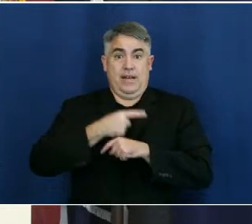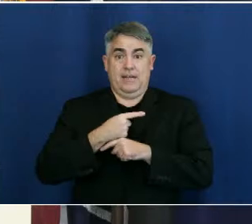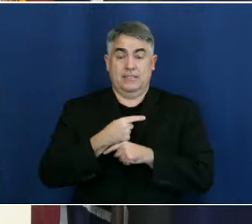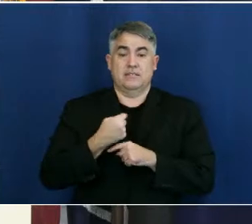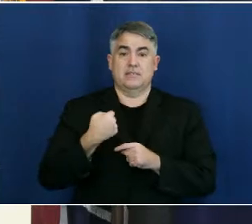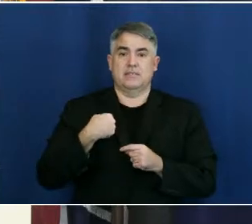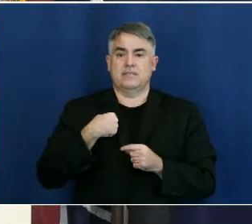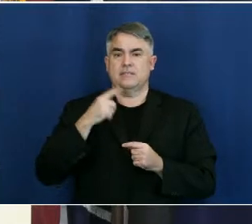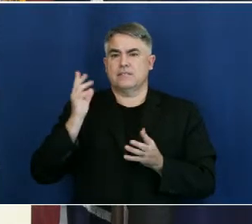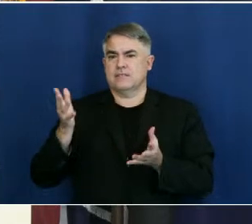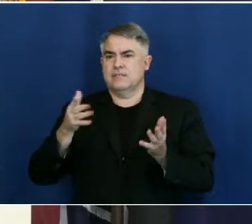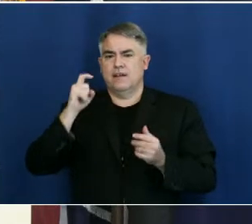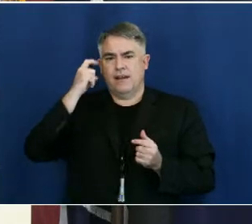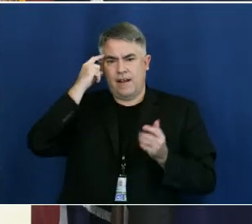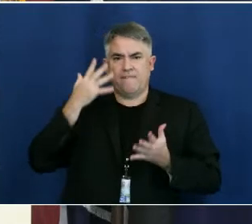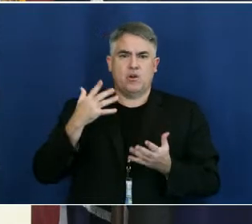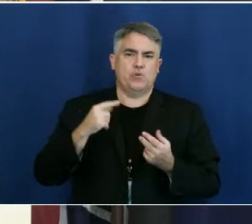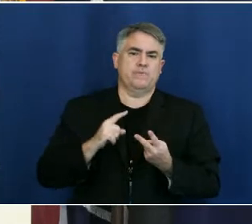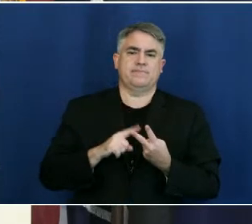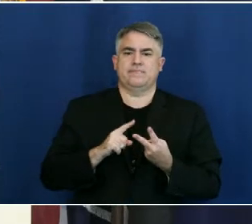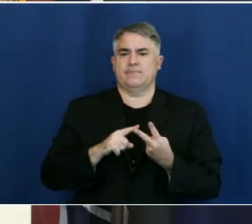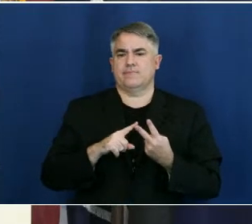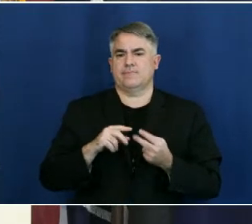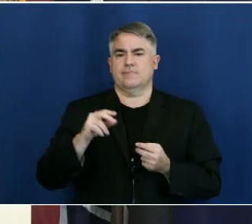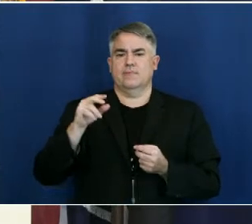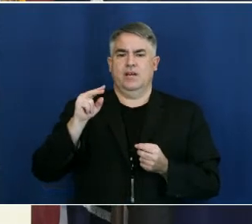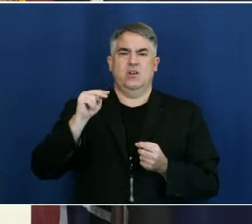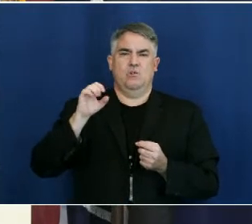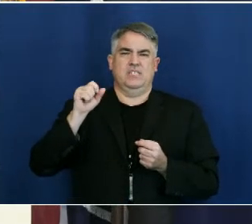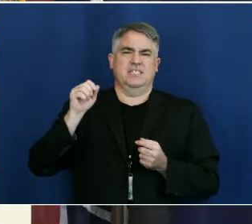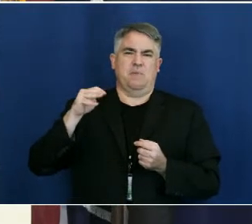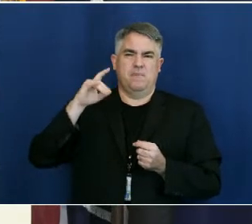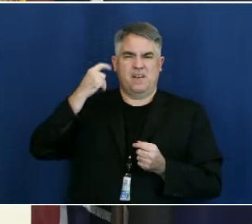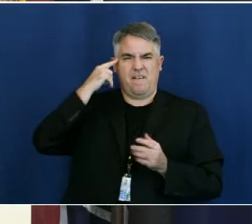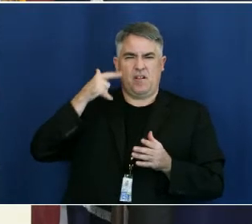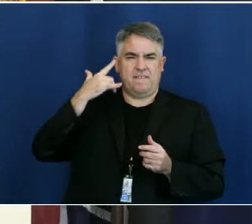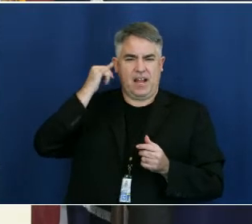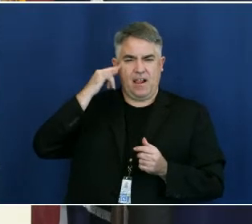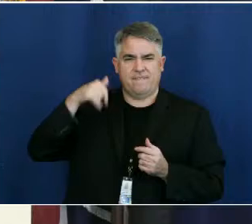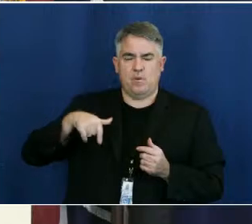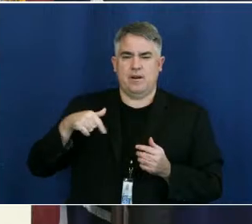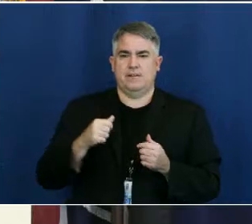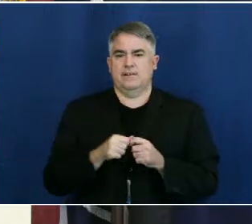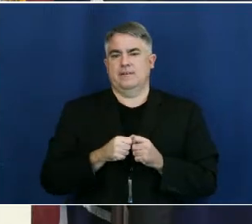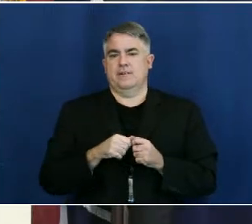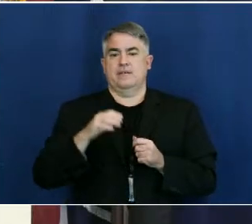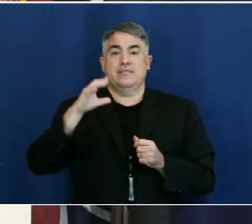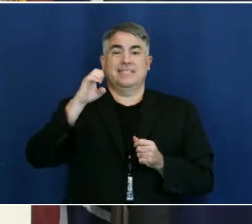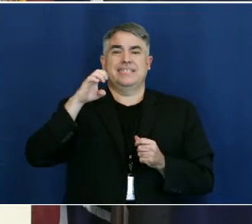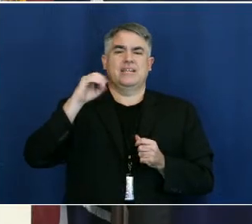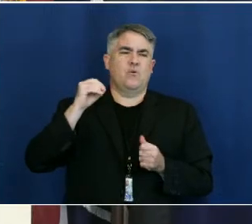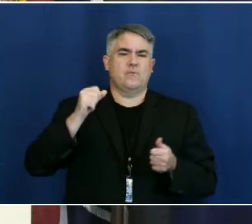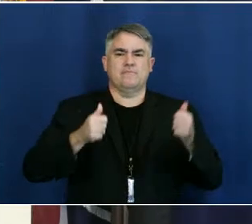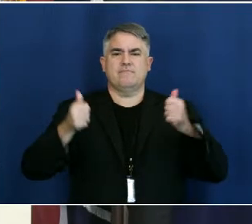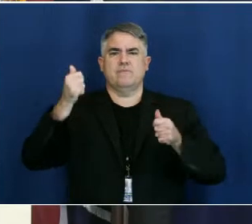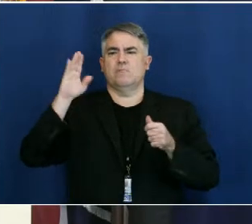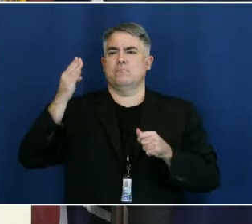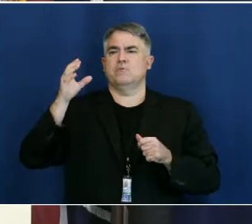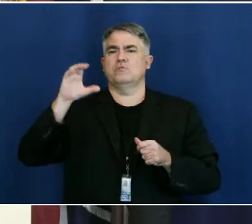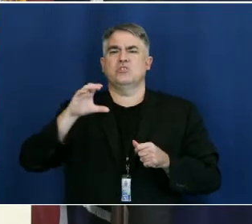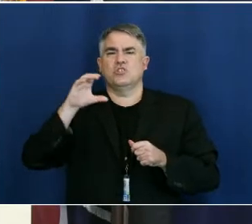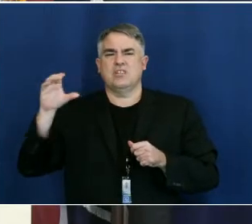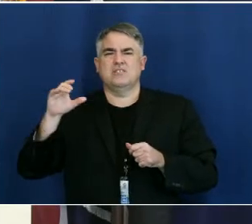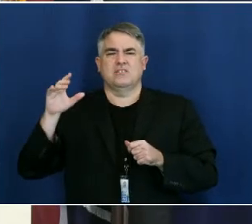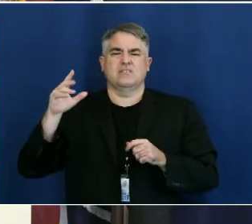Governor Gavin Newsom, with Secretary Galley, with Yolanda Richardson, with the CEO of Blue Shield, doing everything we can to ensure that they understand